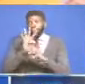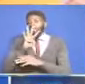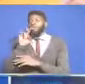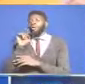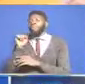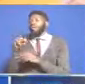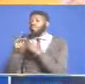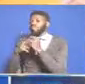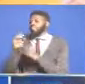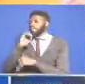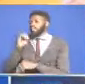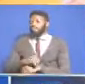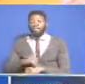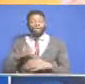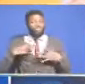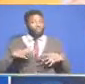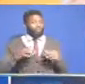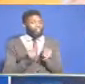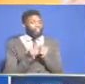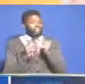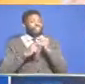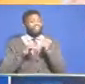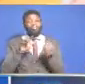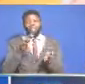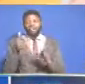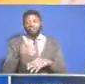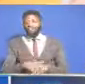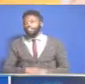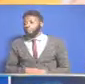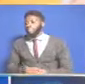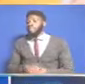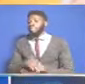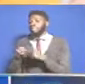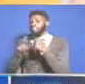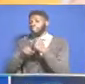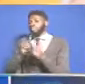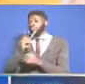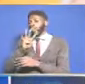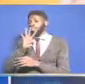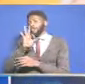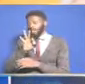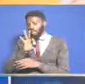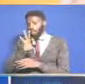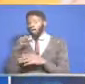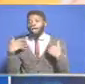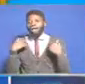succumbed to the disease, while 643 others recovered from the disease.